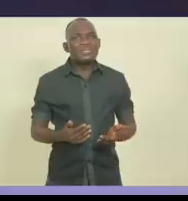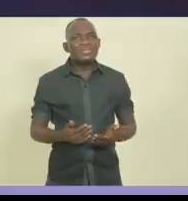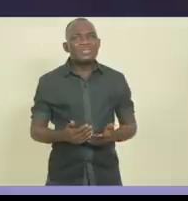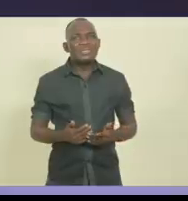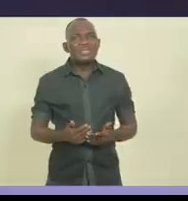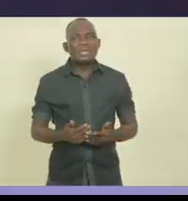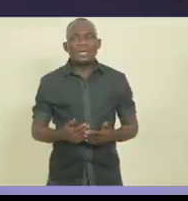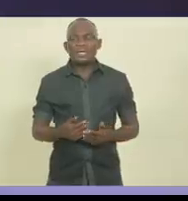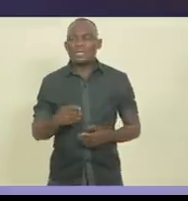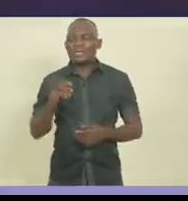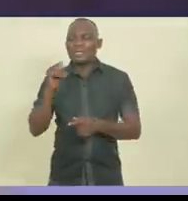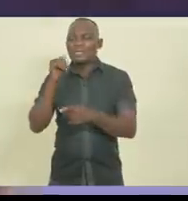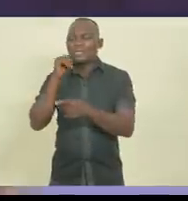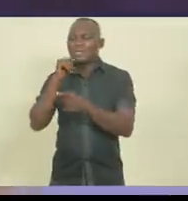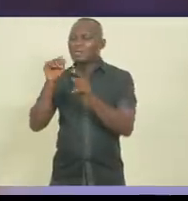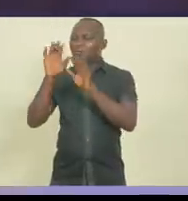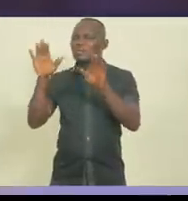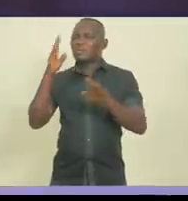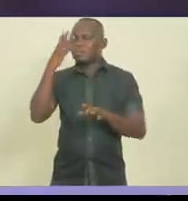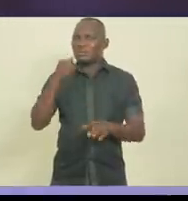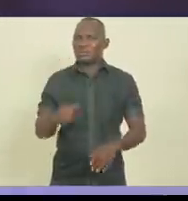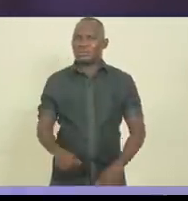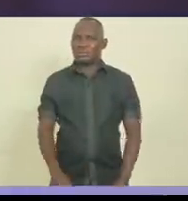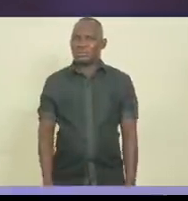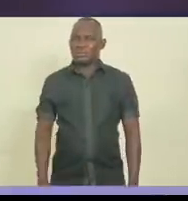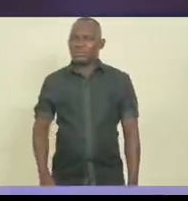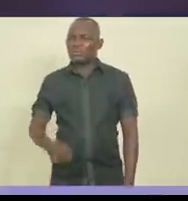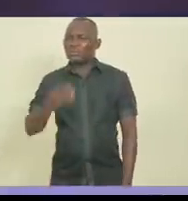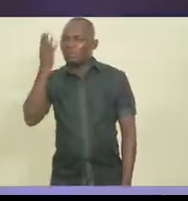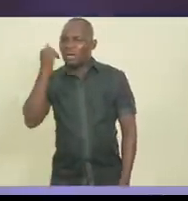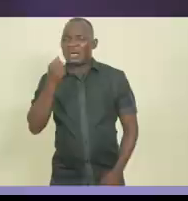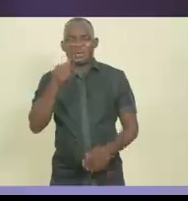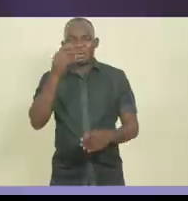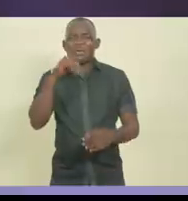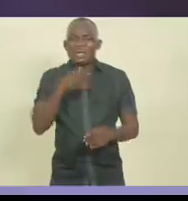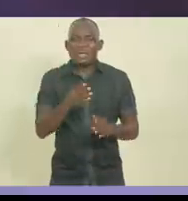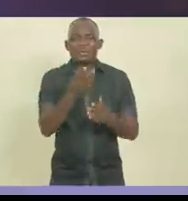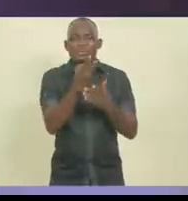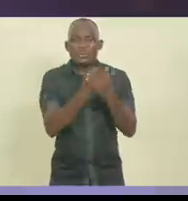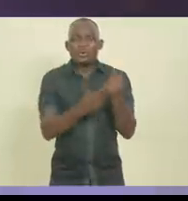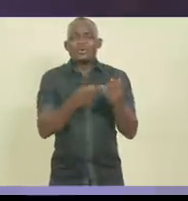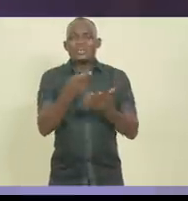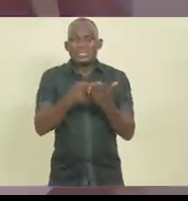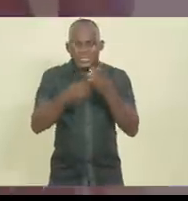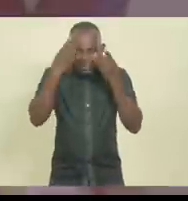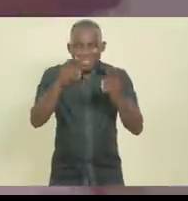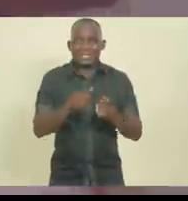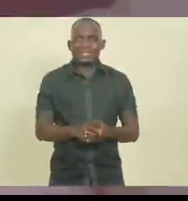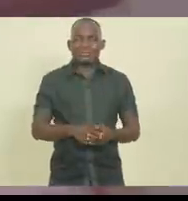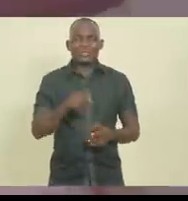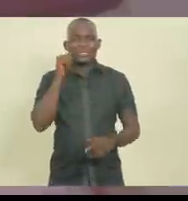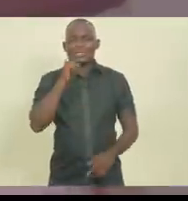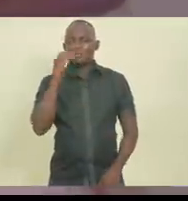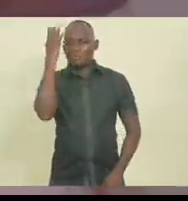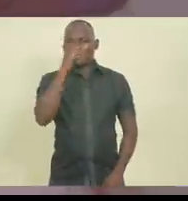She's so precious. Why didn't you bring this option up to me? Eh? She's so beautiful. See, I'm